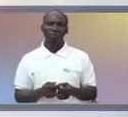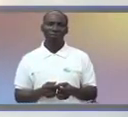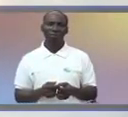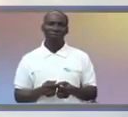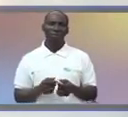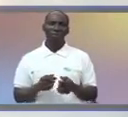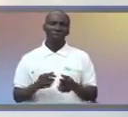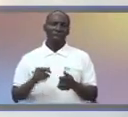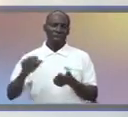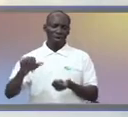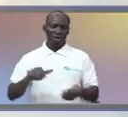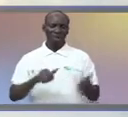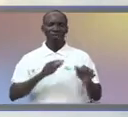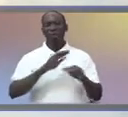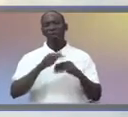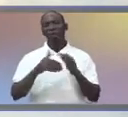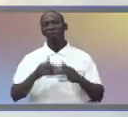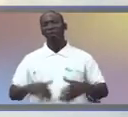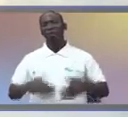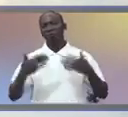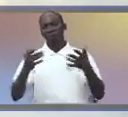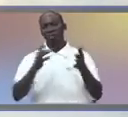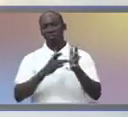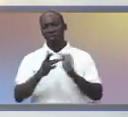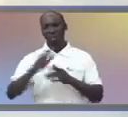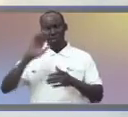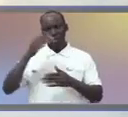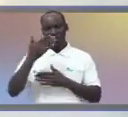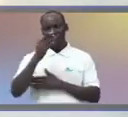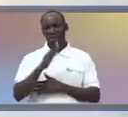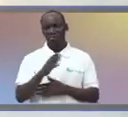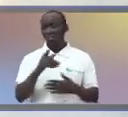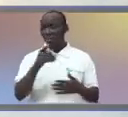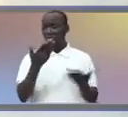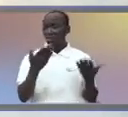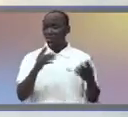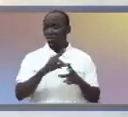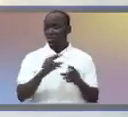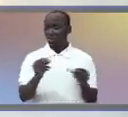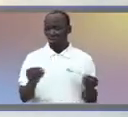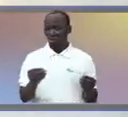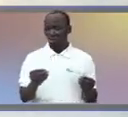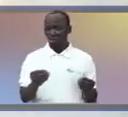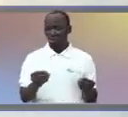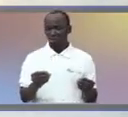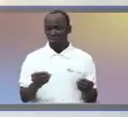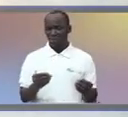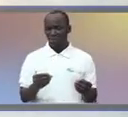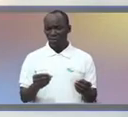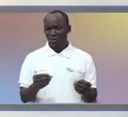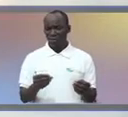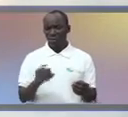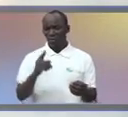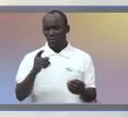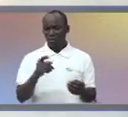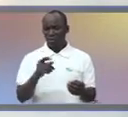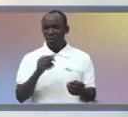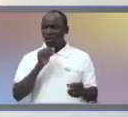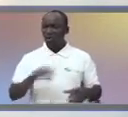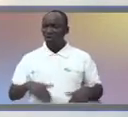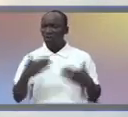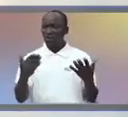ba nti sɛ wontu saa anammɔ yi a wonhyɛ kristo som ase sɛ wontu saa anammɔ yi na ɔsɔfo bi ka kyerɛ sɛ ɔnsuo mu